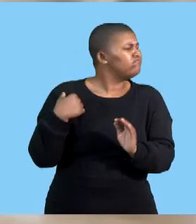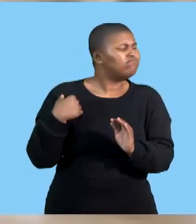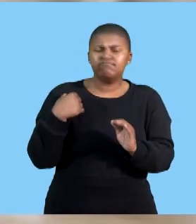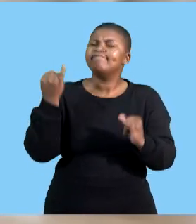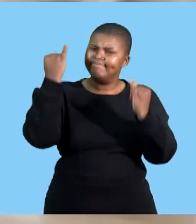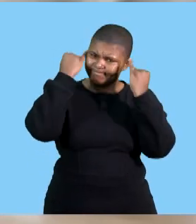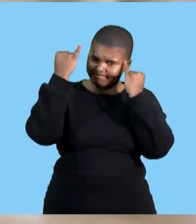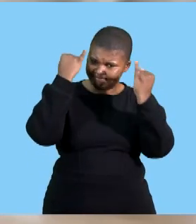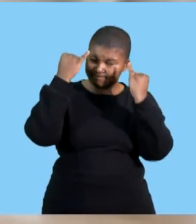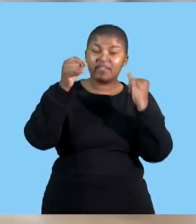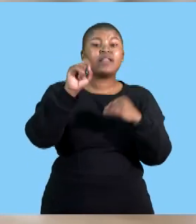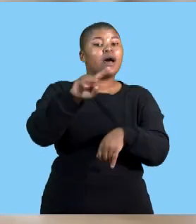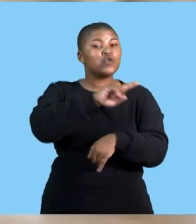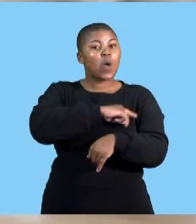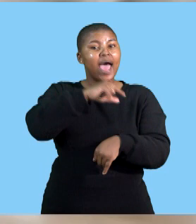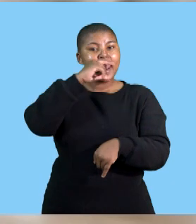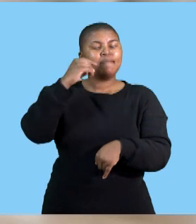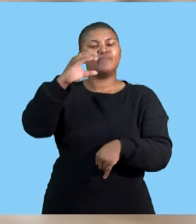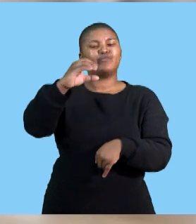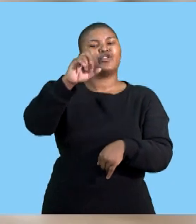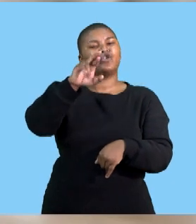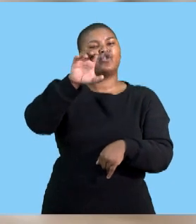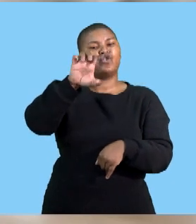which is why it's called being creative.